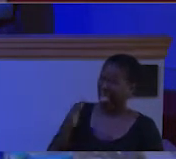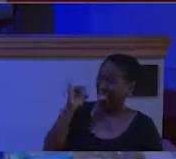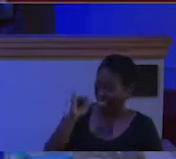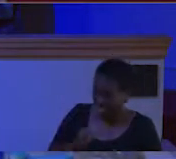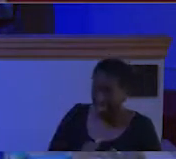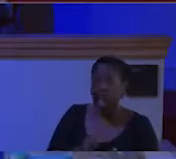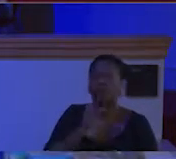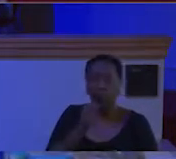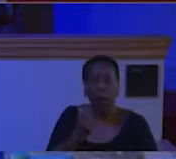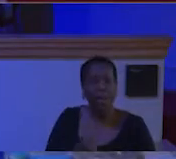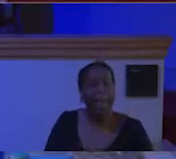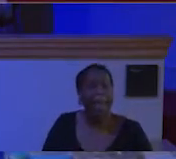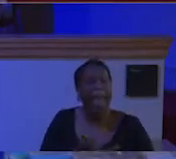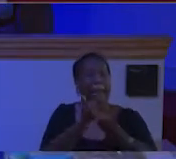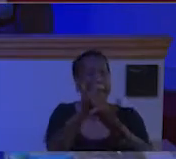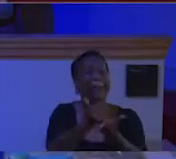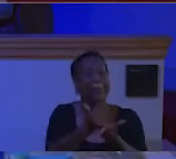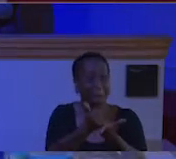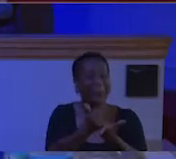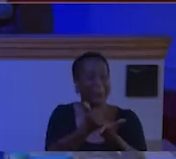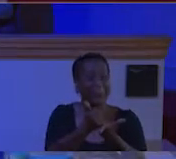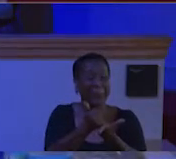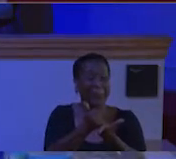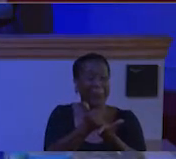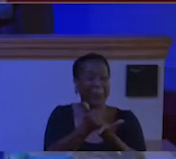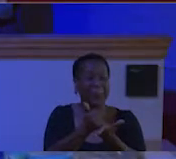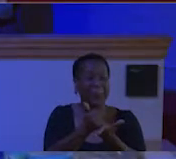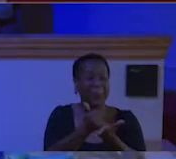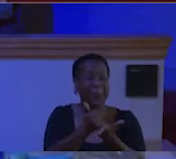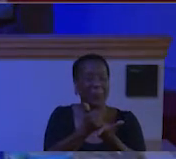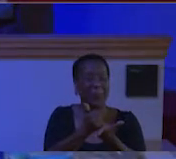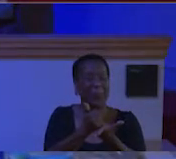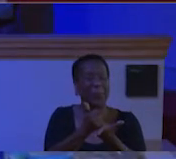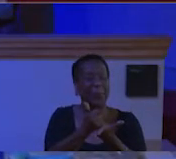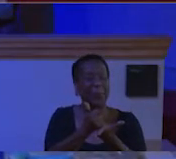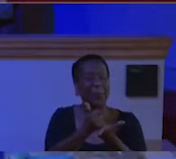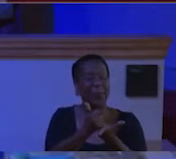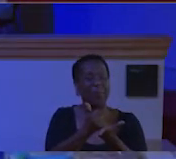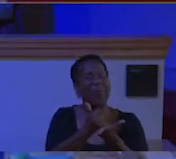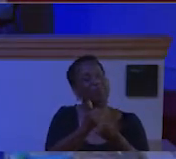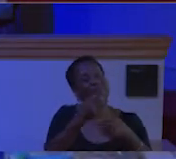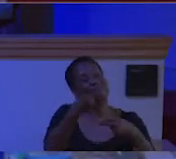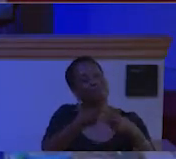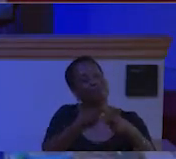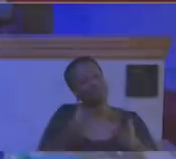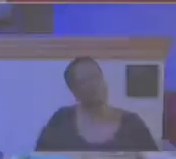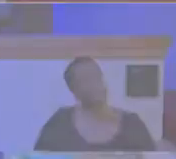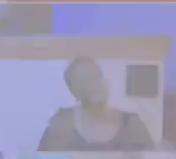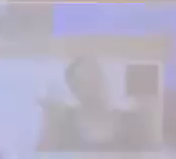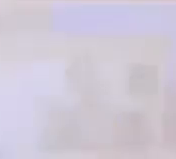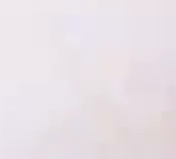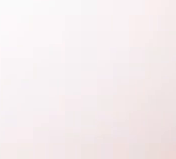the fullness of flavor in the patois called life.